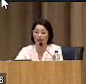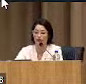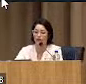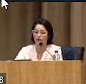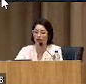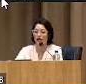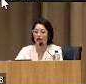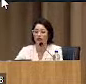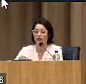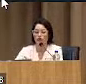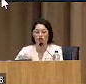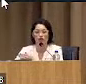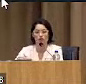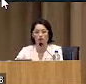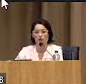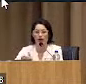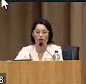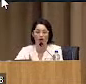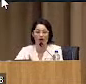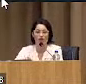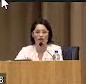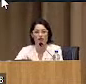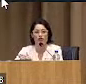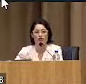OMS suggests in April.